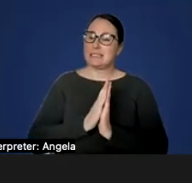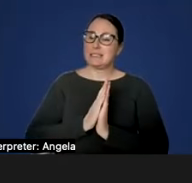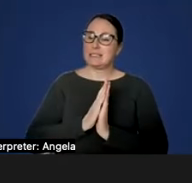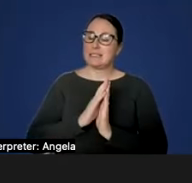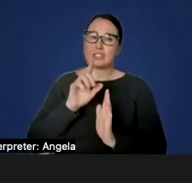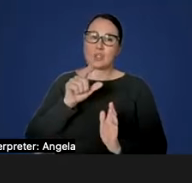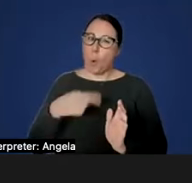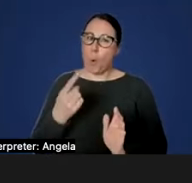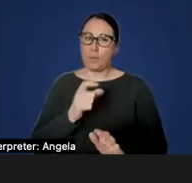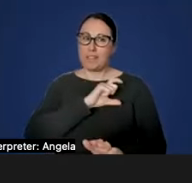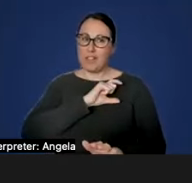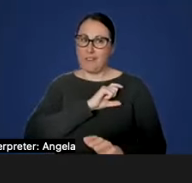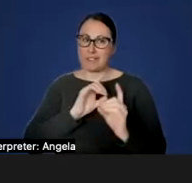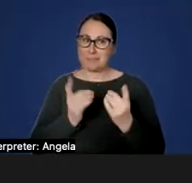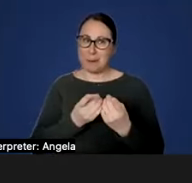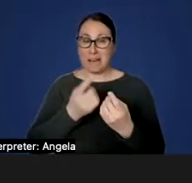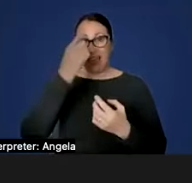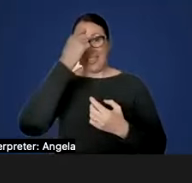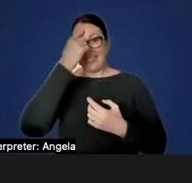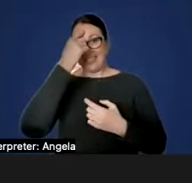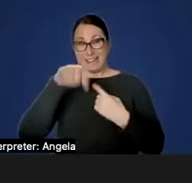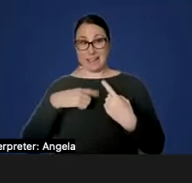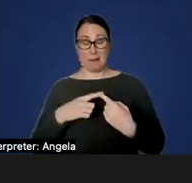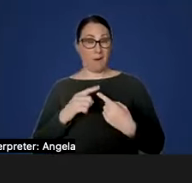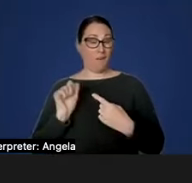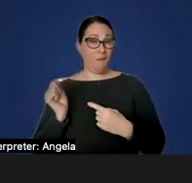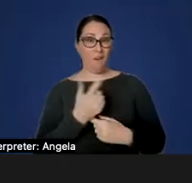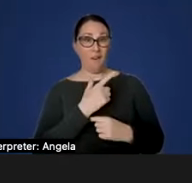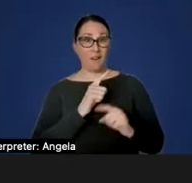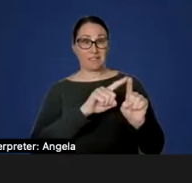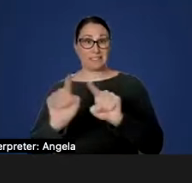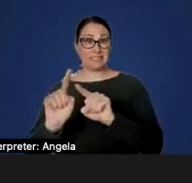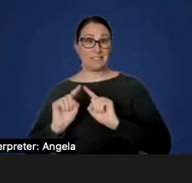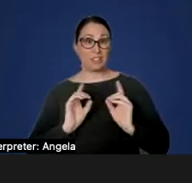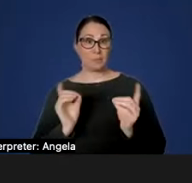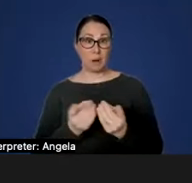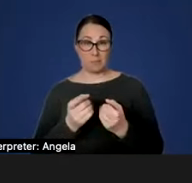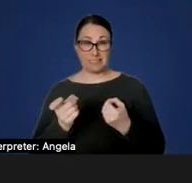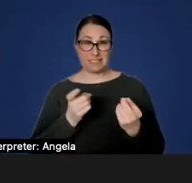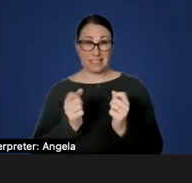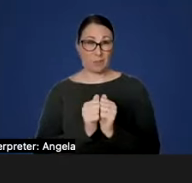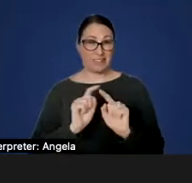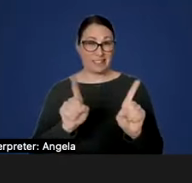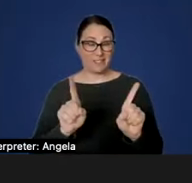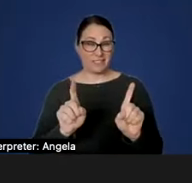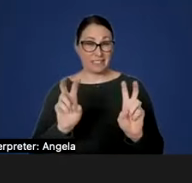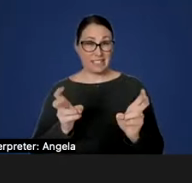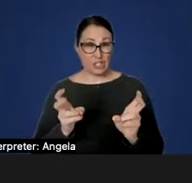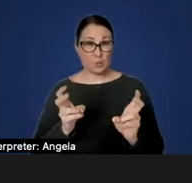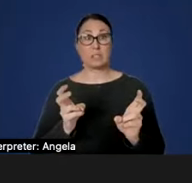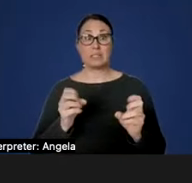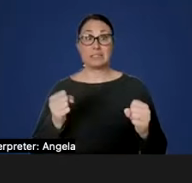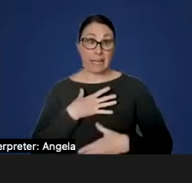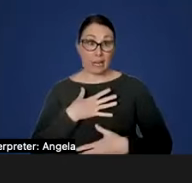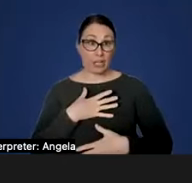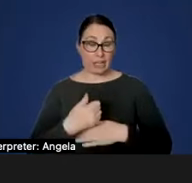enforcement department, right? And so if you think about every department dealing with a lot of the same issues, it is scary, it is dangerous. And